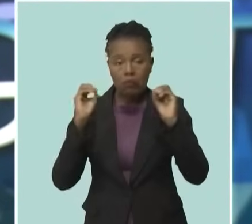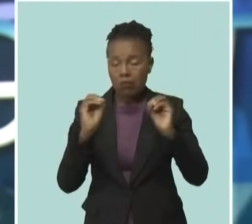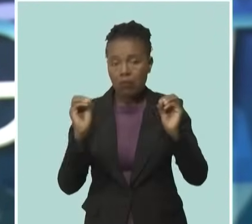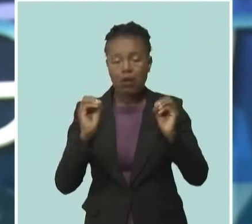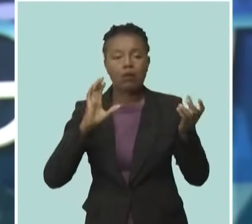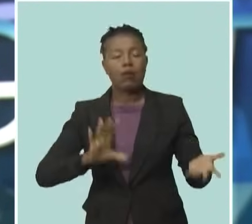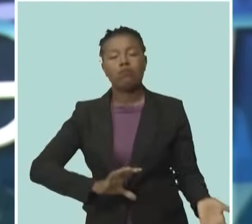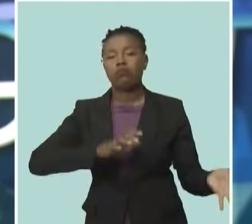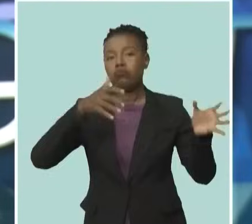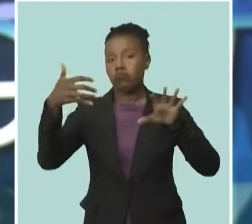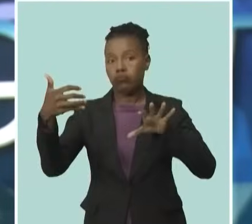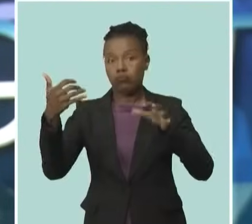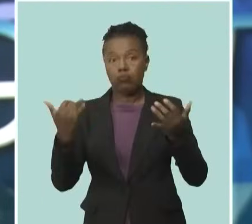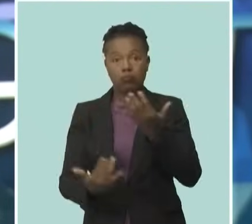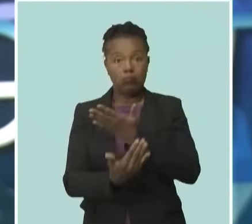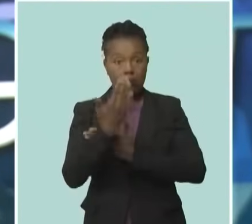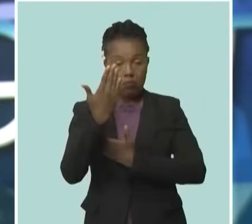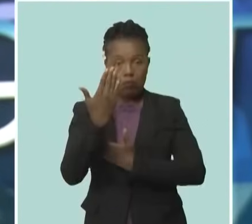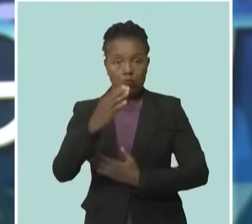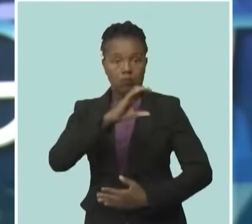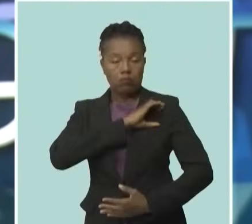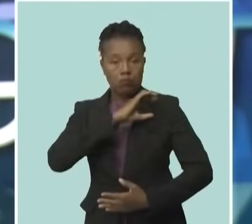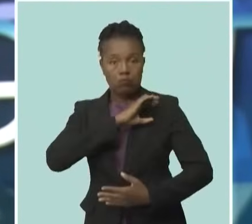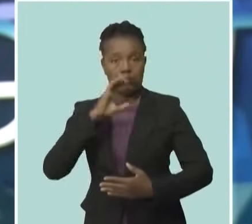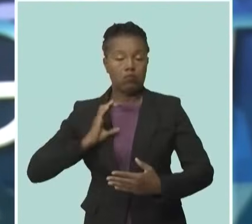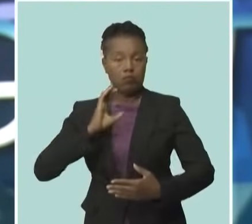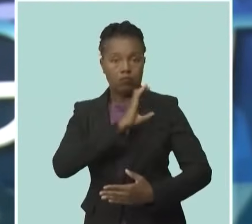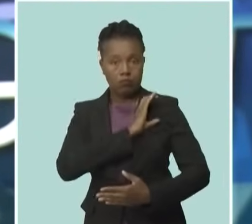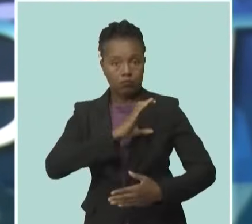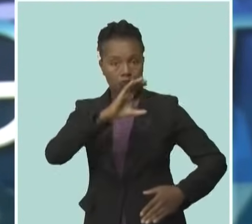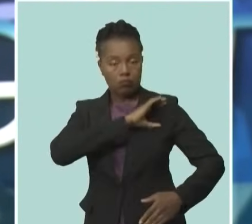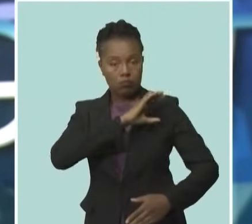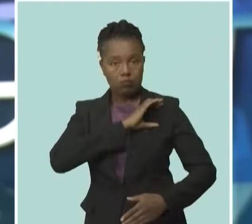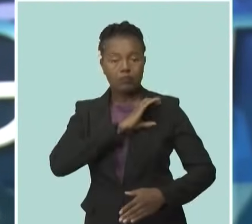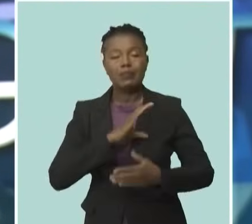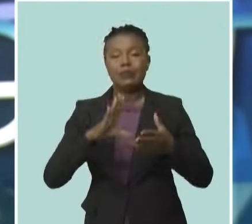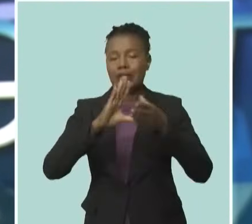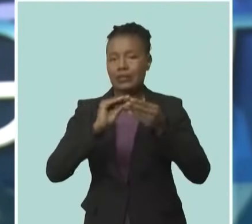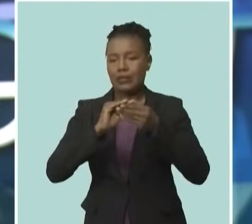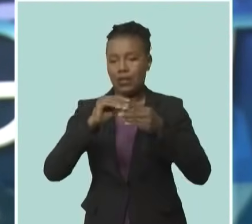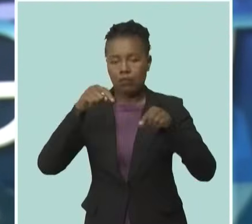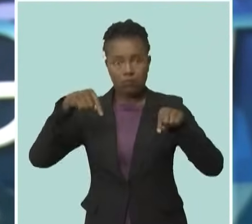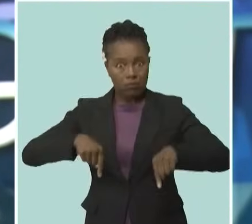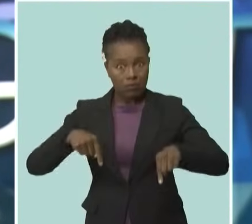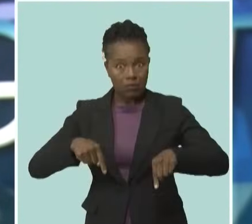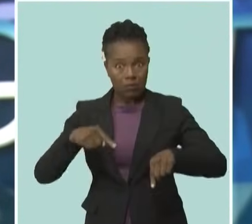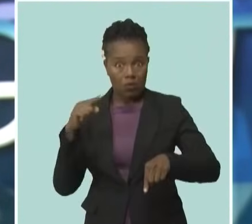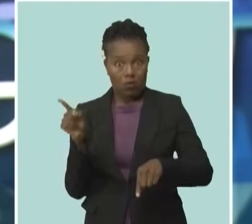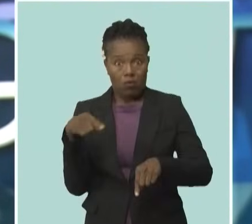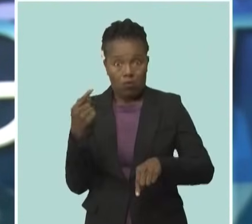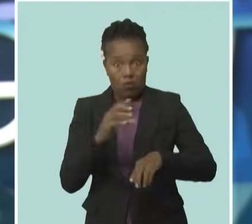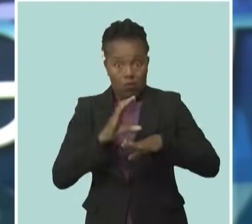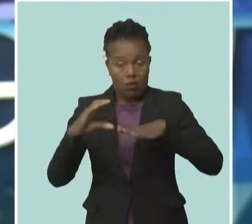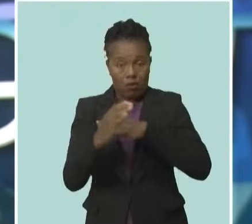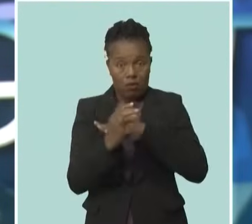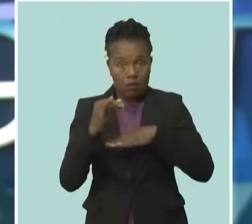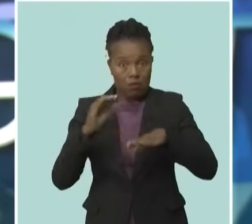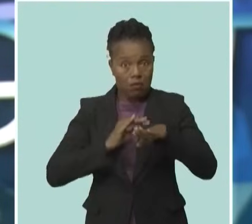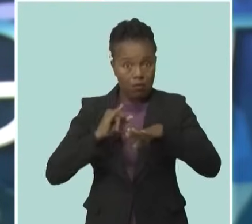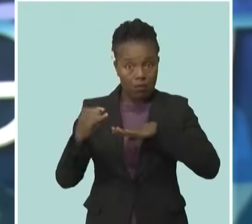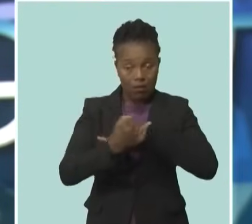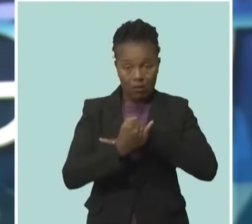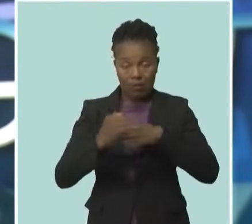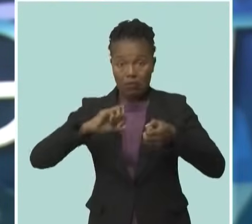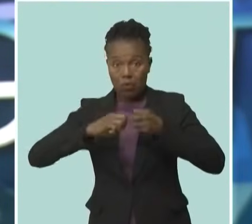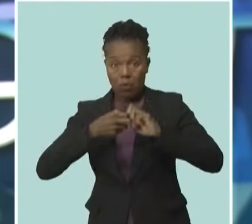Barbados Commissioner of Police Richard Boyce, stressing that the island is not the only country in the Caribbean grappling with the problem. He